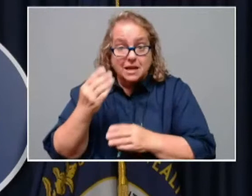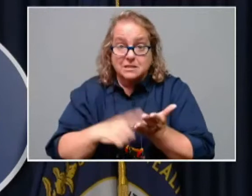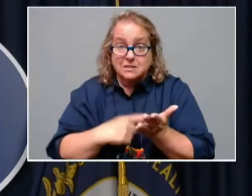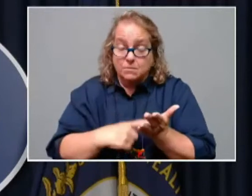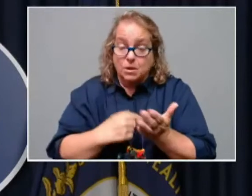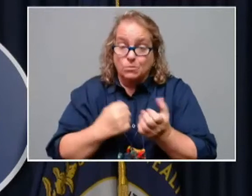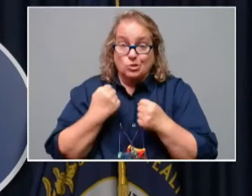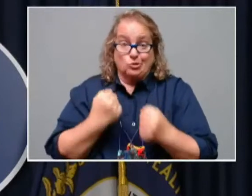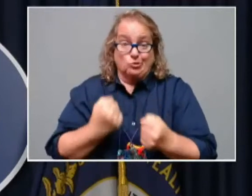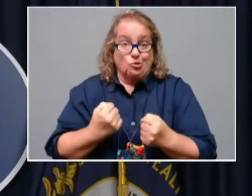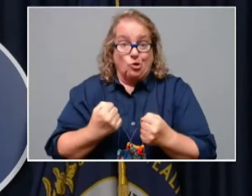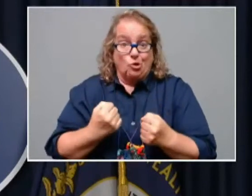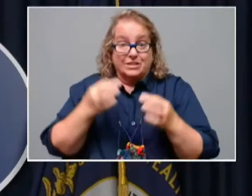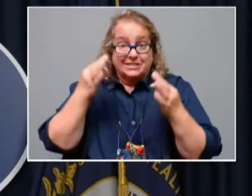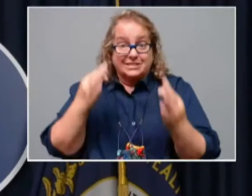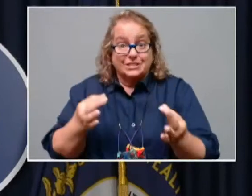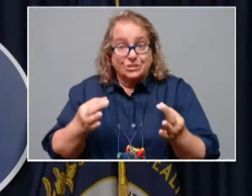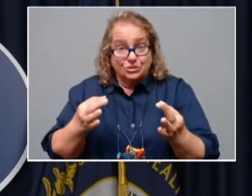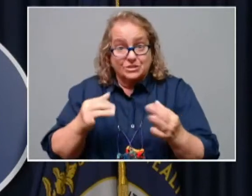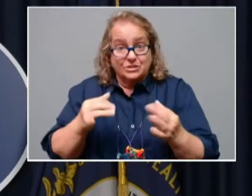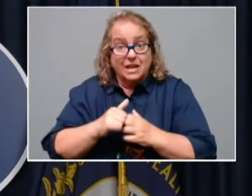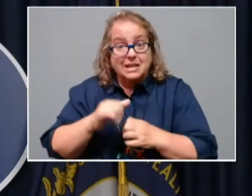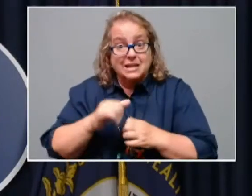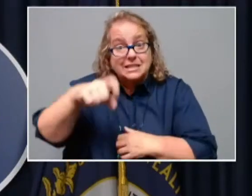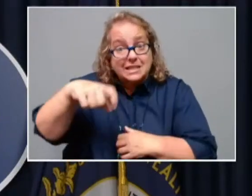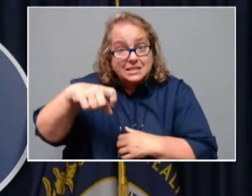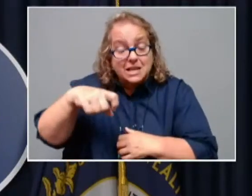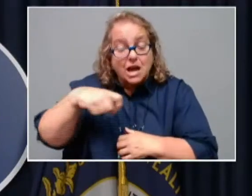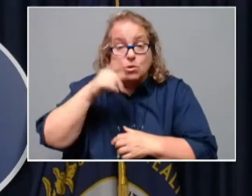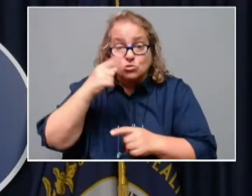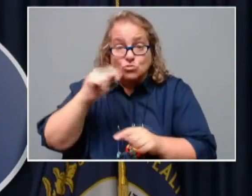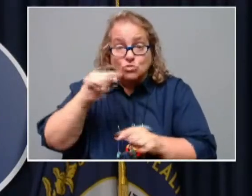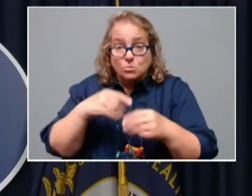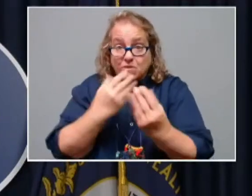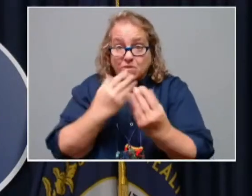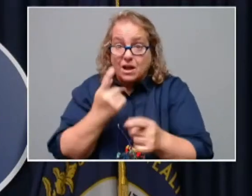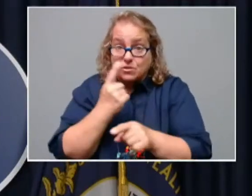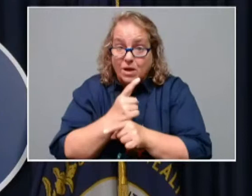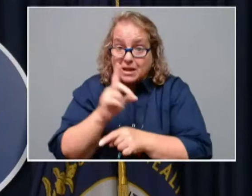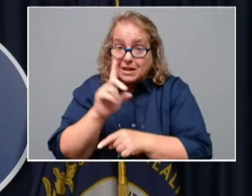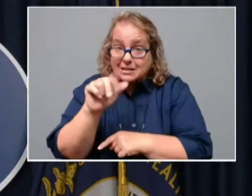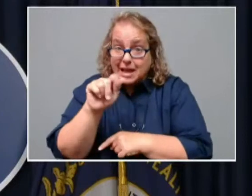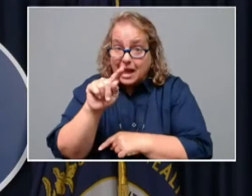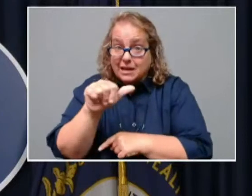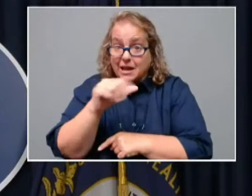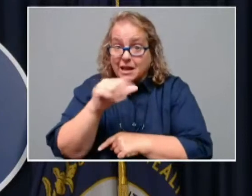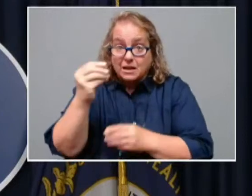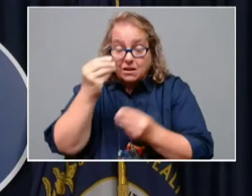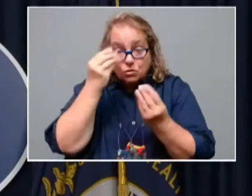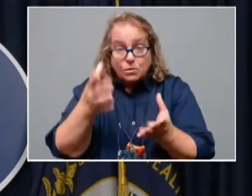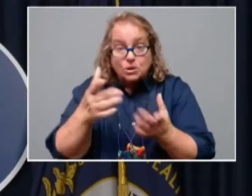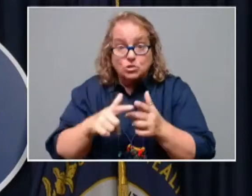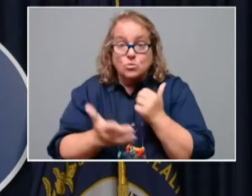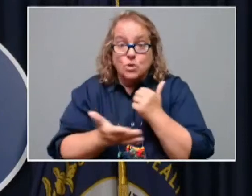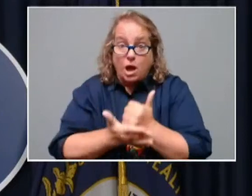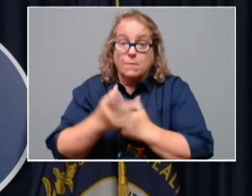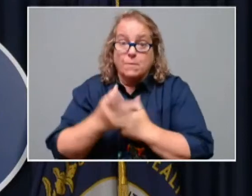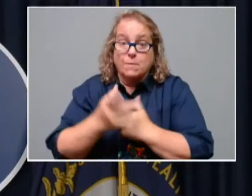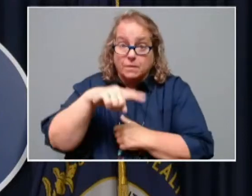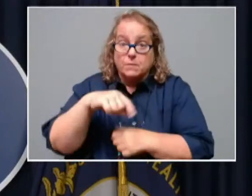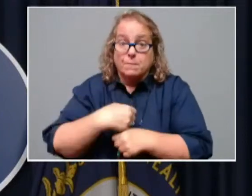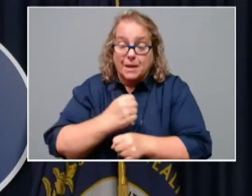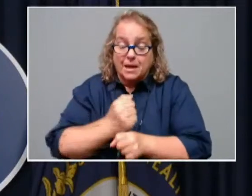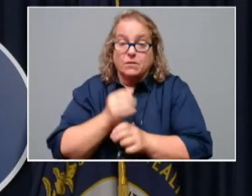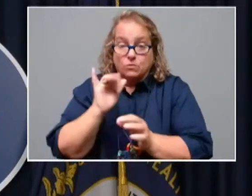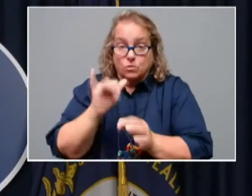decisions that are necessary. I'm going to try to provide the data and the information to help people make those